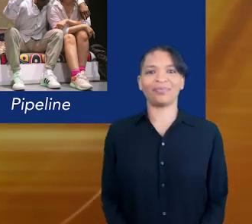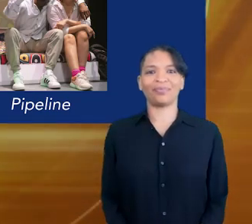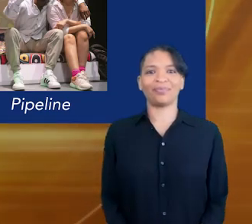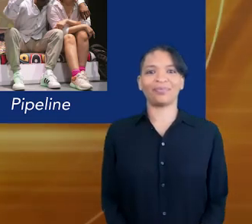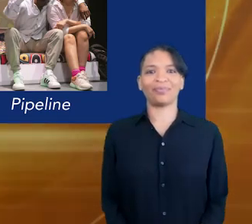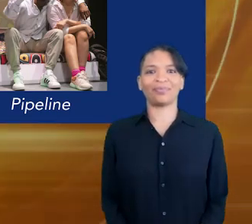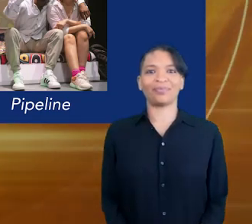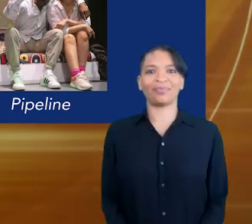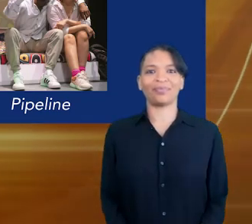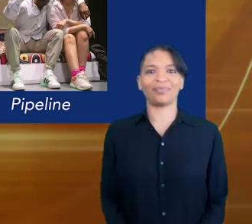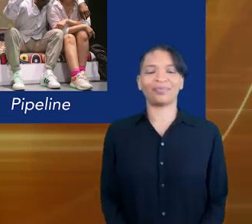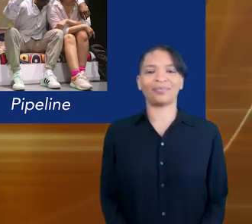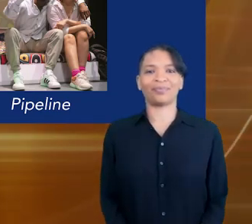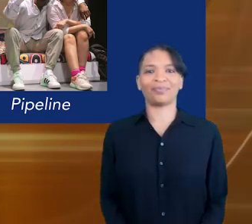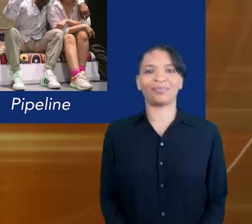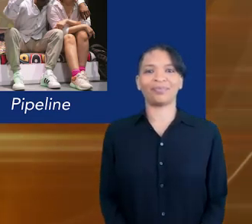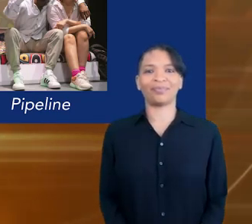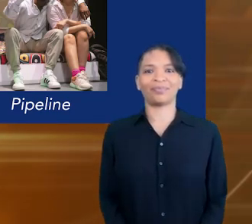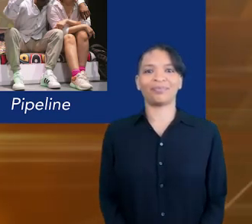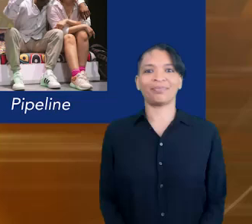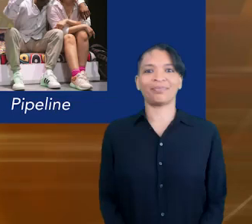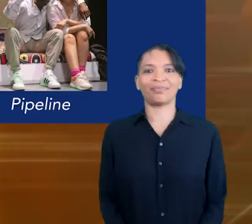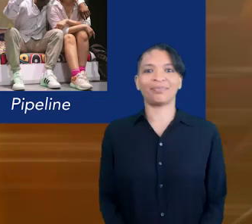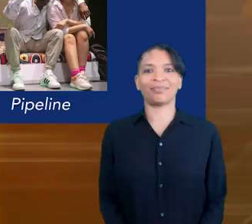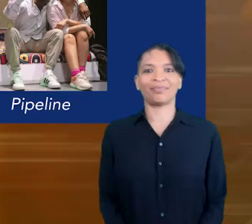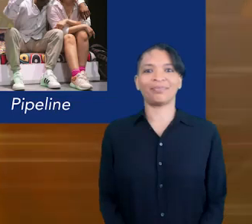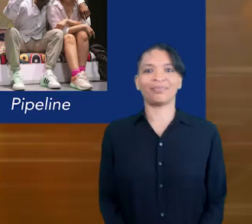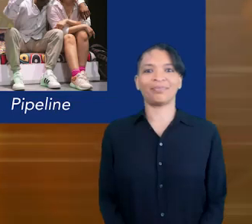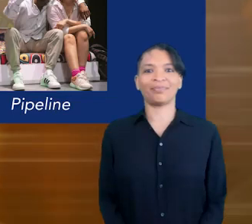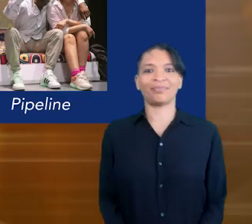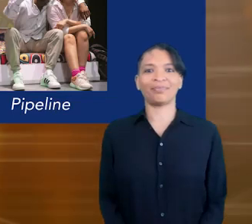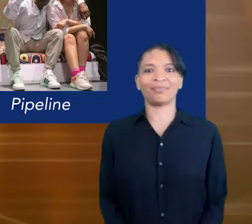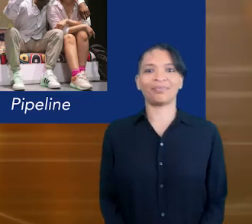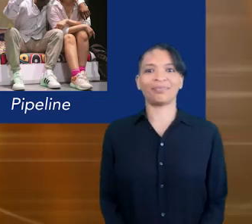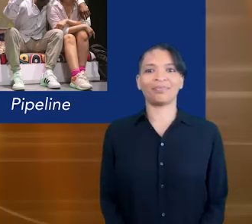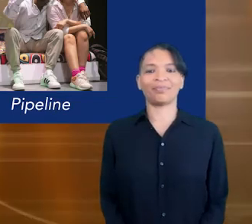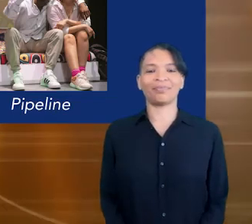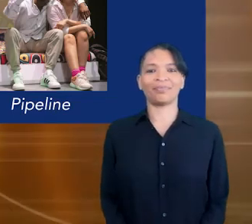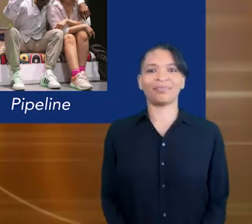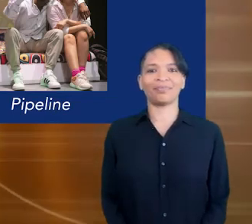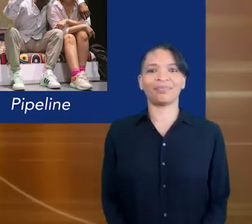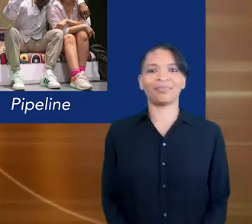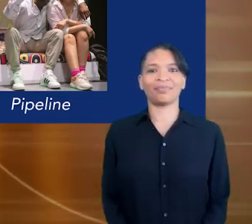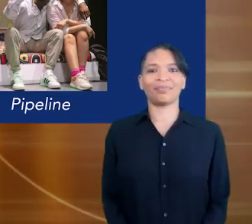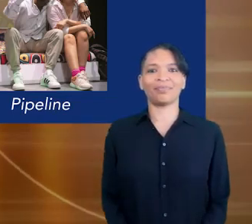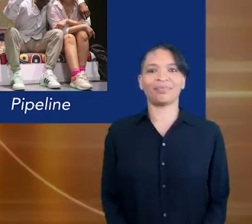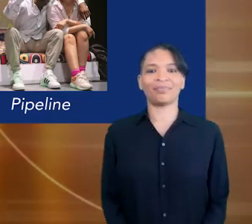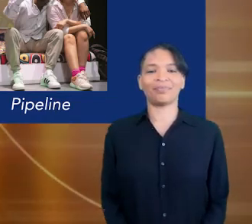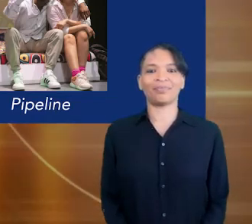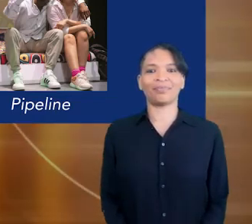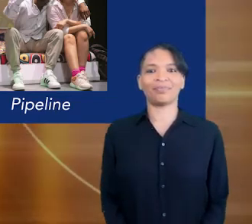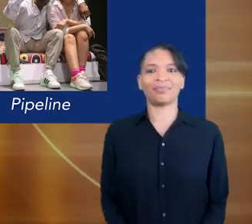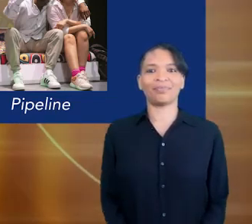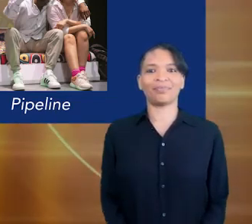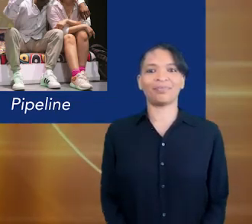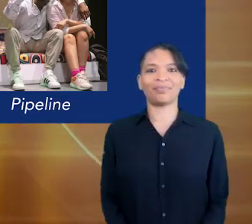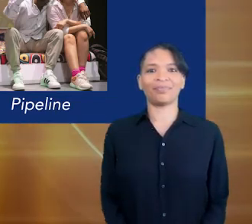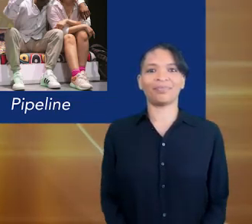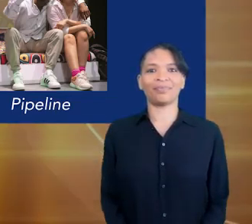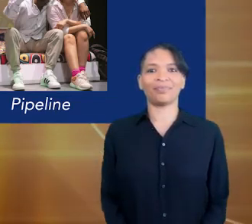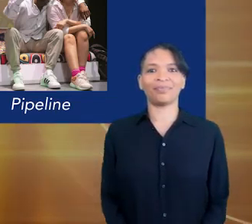Odyssey Boston, Underground Railway at Central Square Theater and the Front Porch Arts Collective,